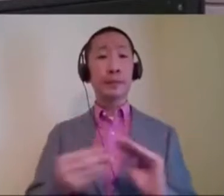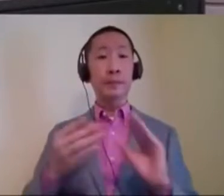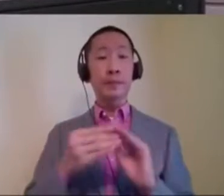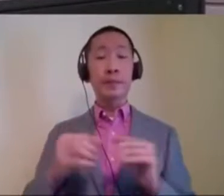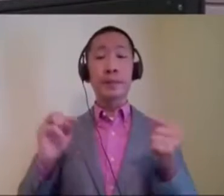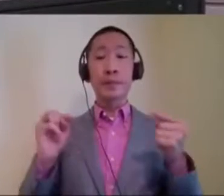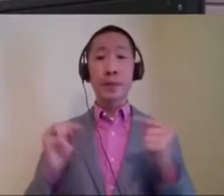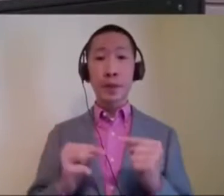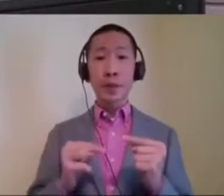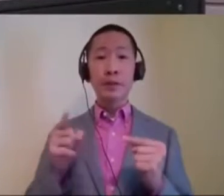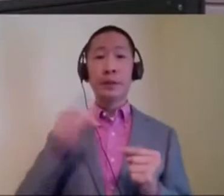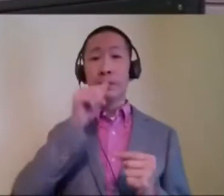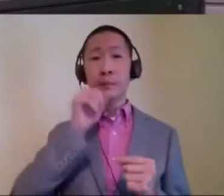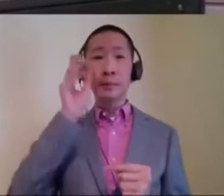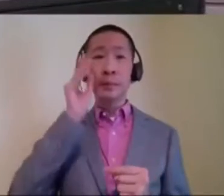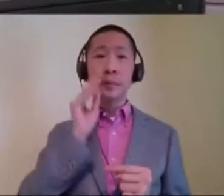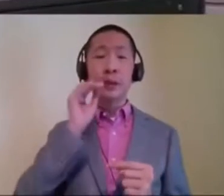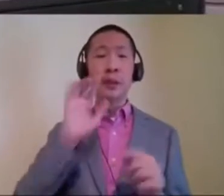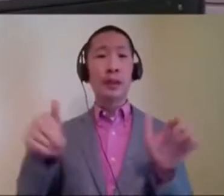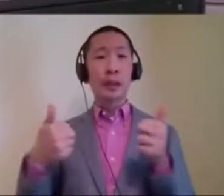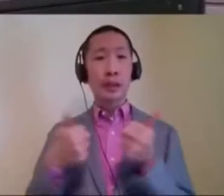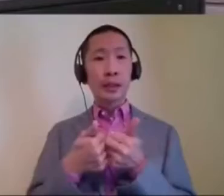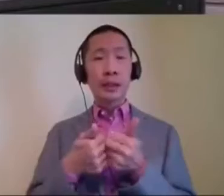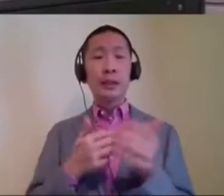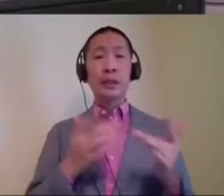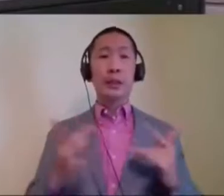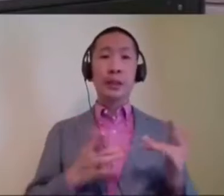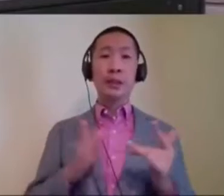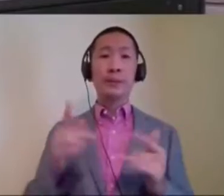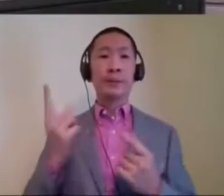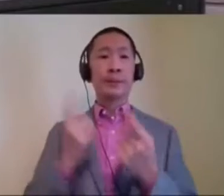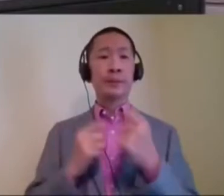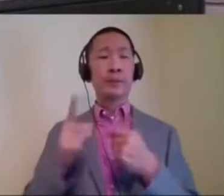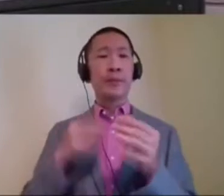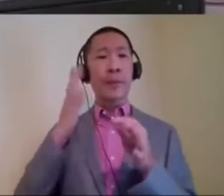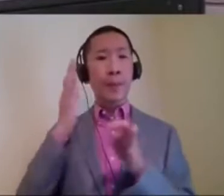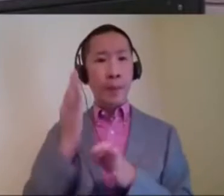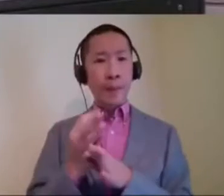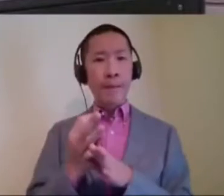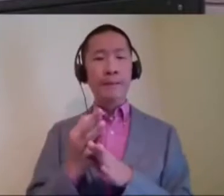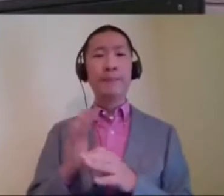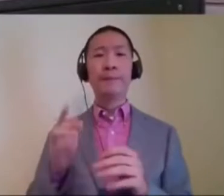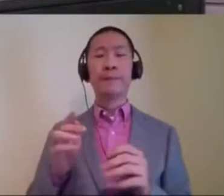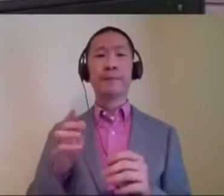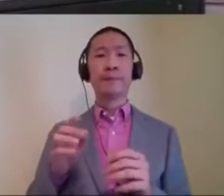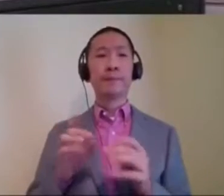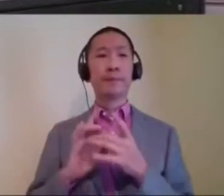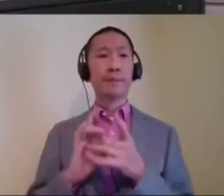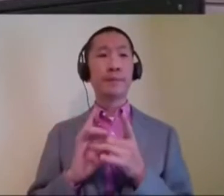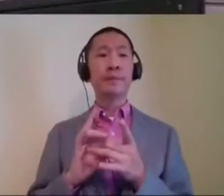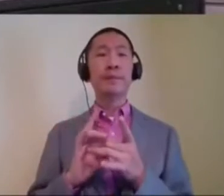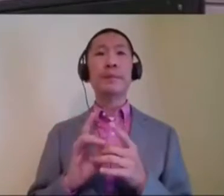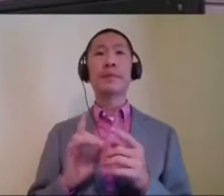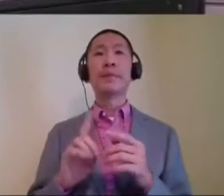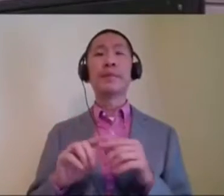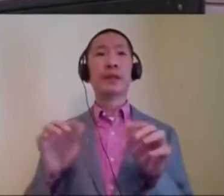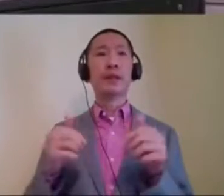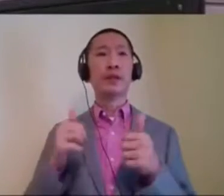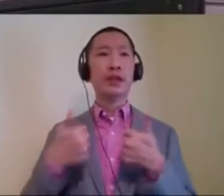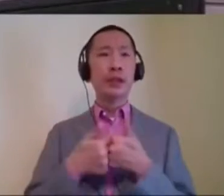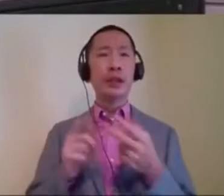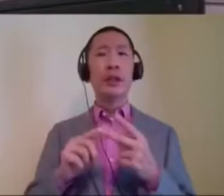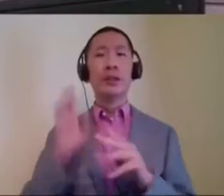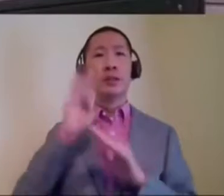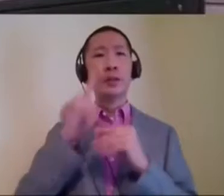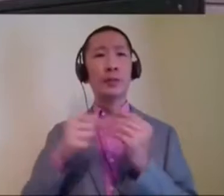she had, the challenges, the concerns, her questions about faith, her challenges with relationships, her worries about